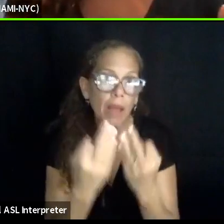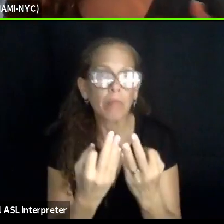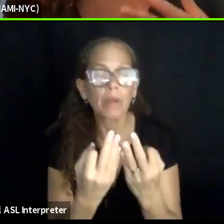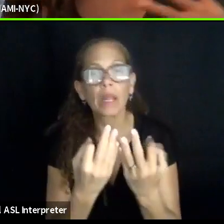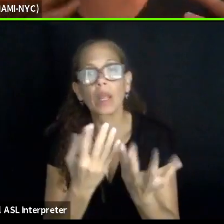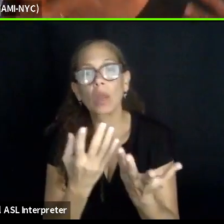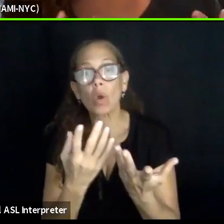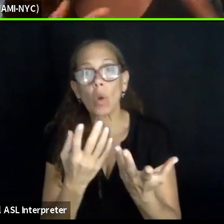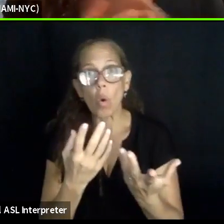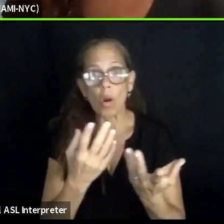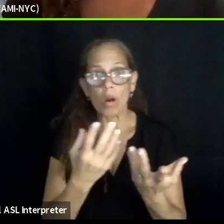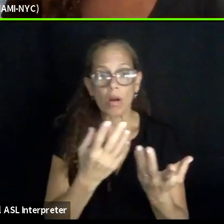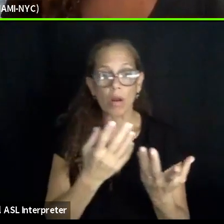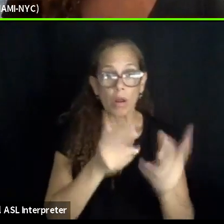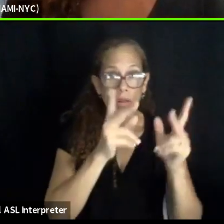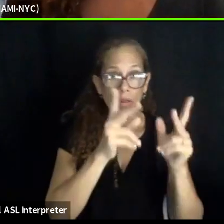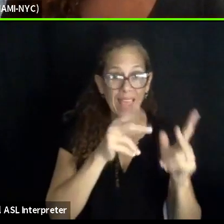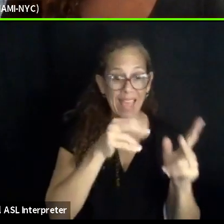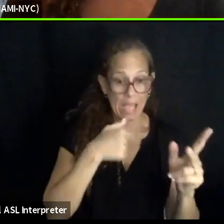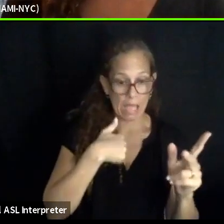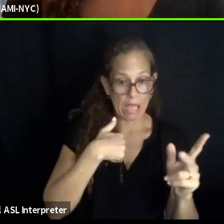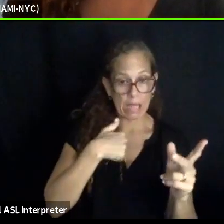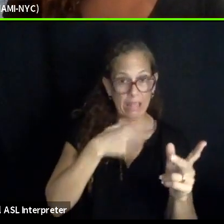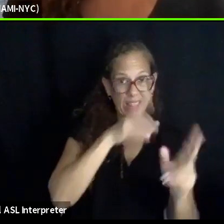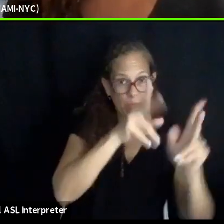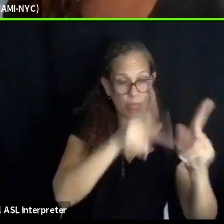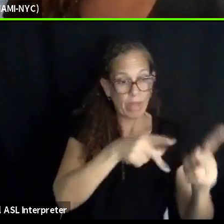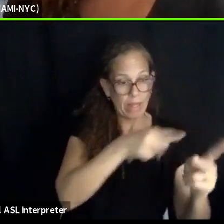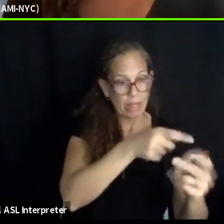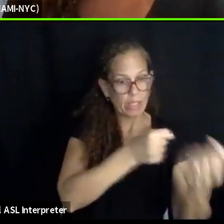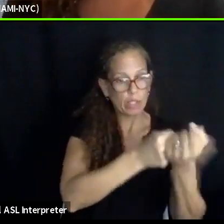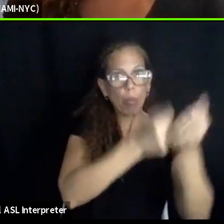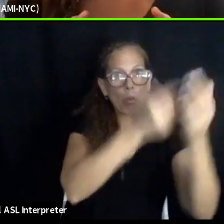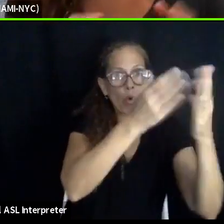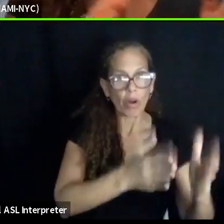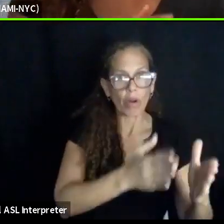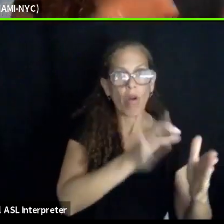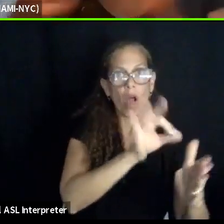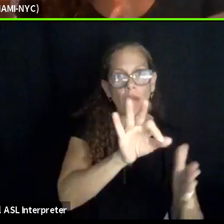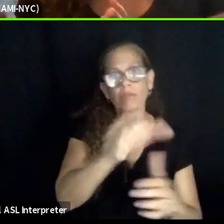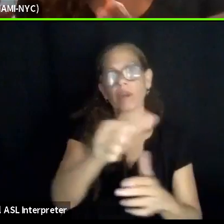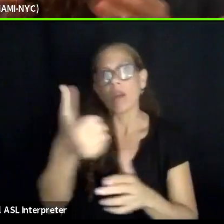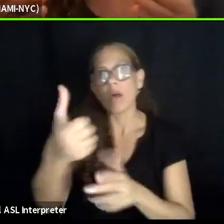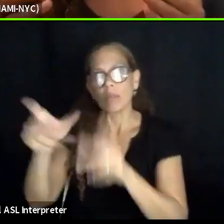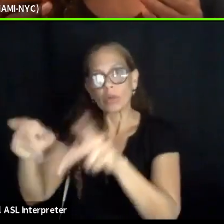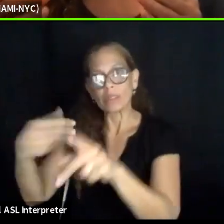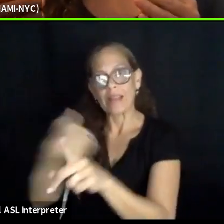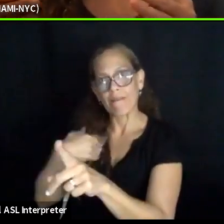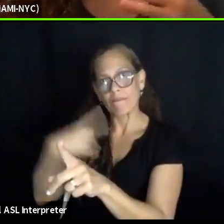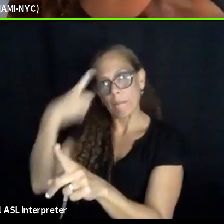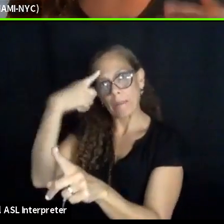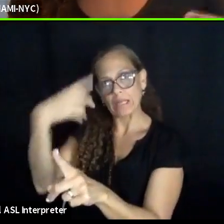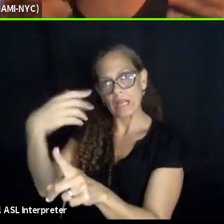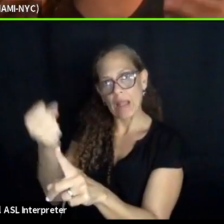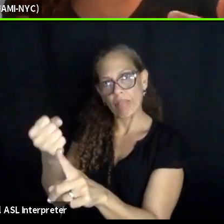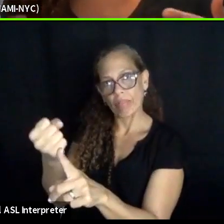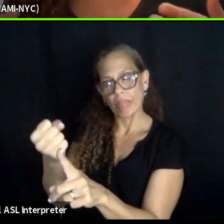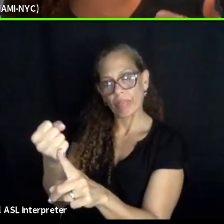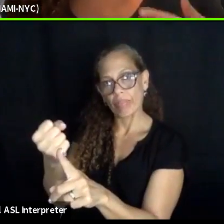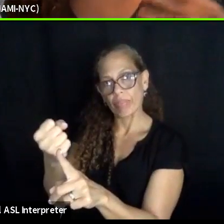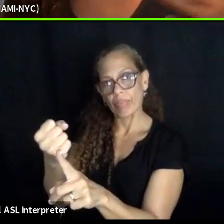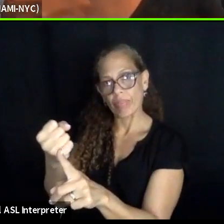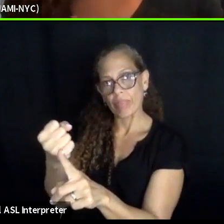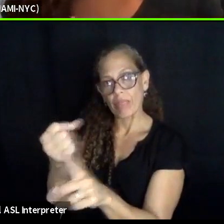supporting somebody who's, dealing with a mental health issue? And how can a